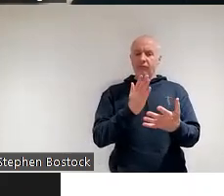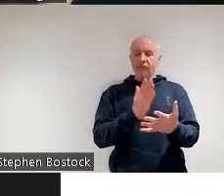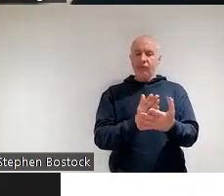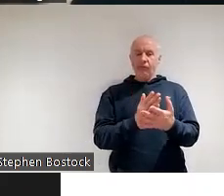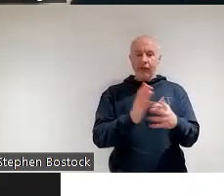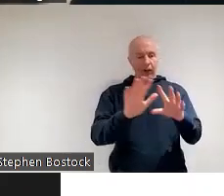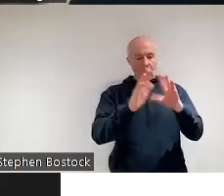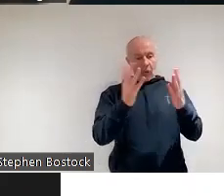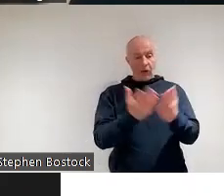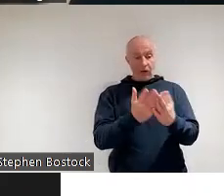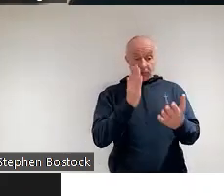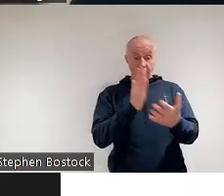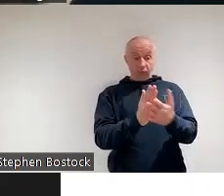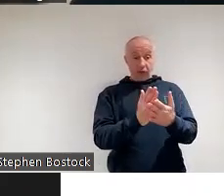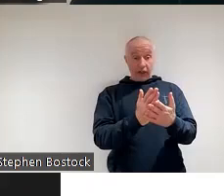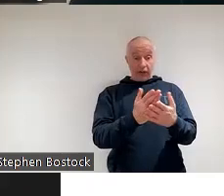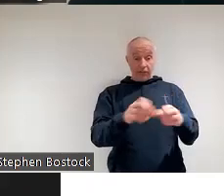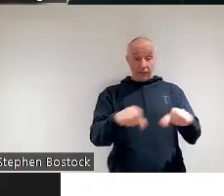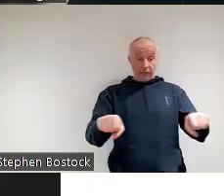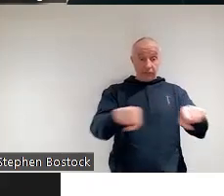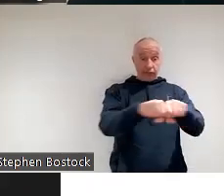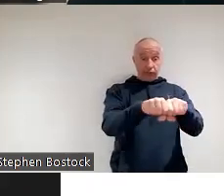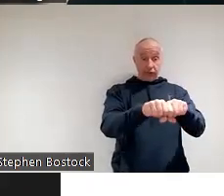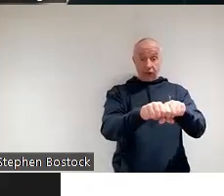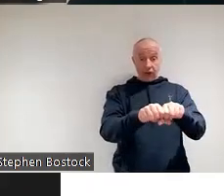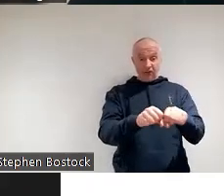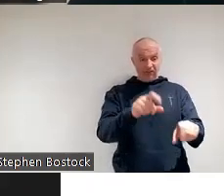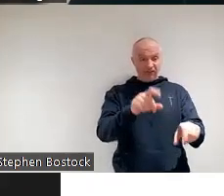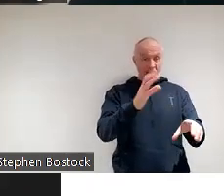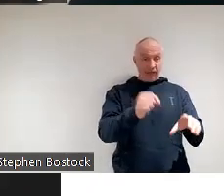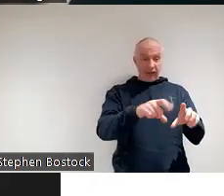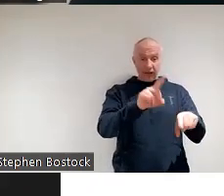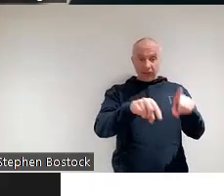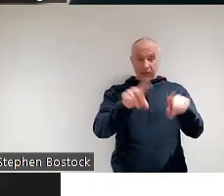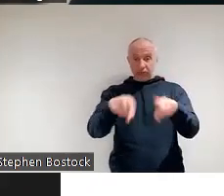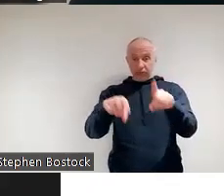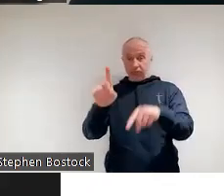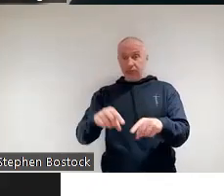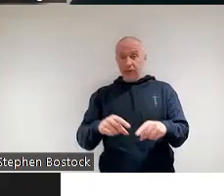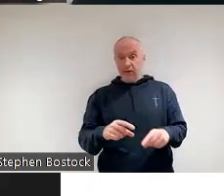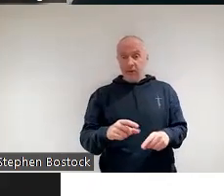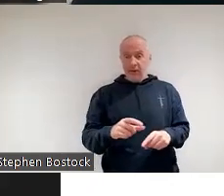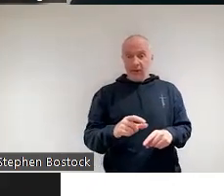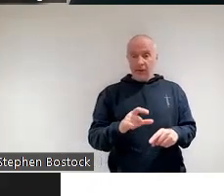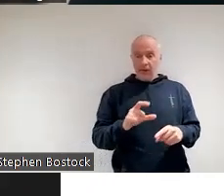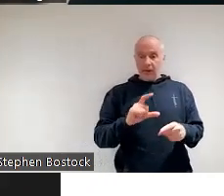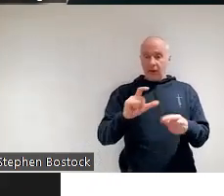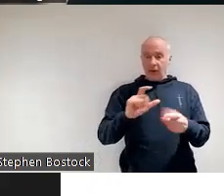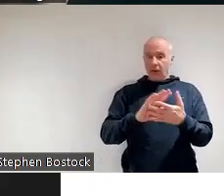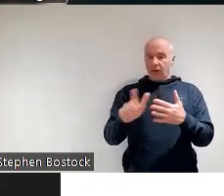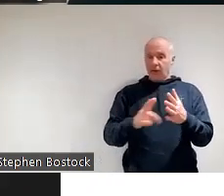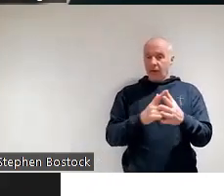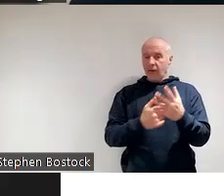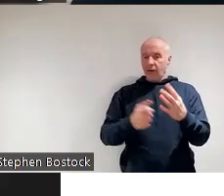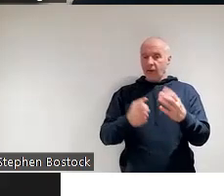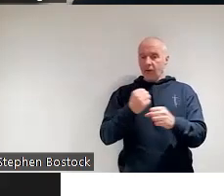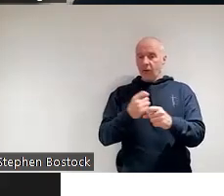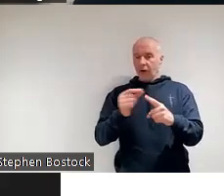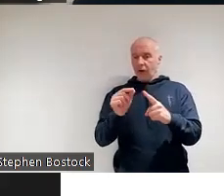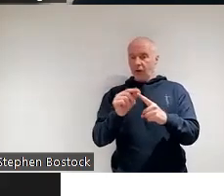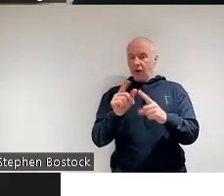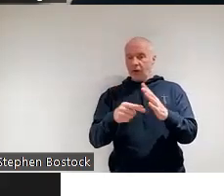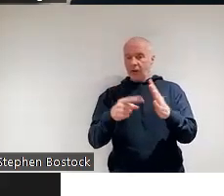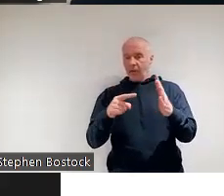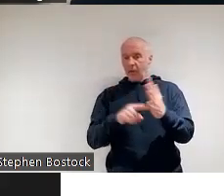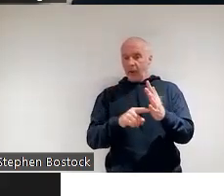actual chargers. So there are quite lots of chargers in the market. I worked in ChargePoint in the past, but obviously I've already left the company. So I'm going to